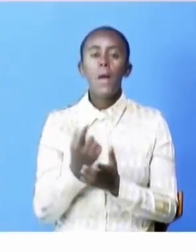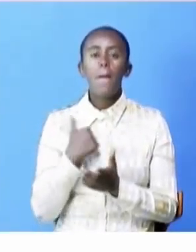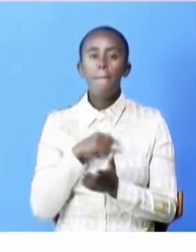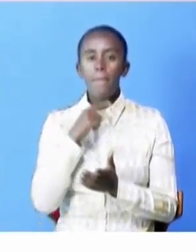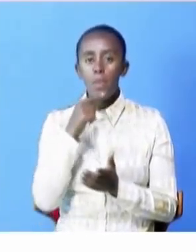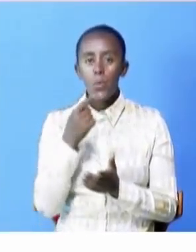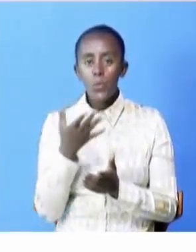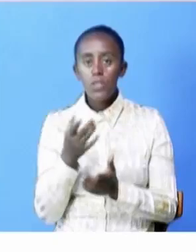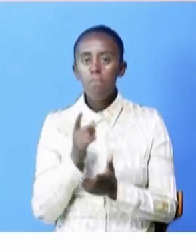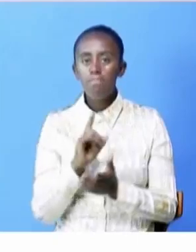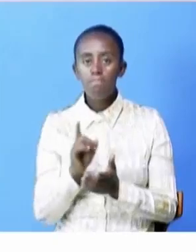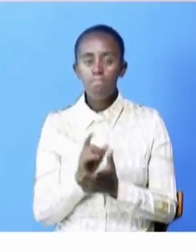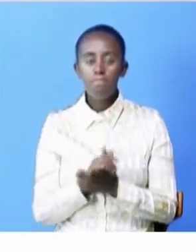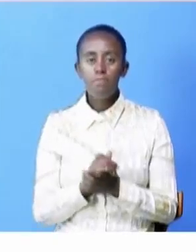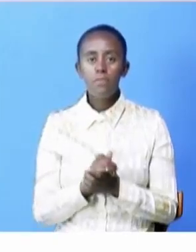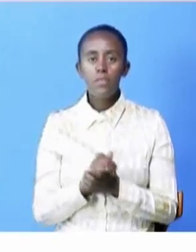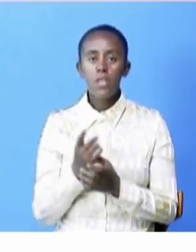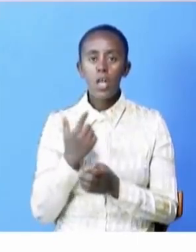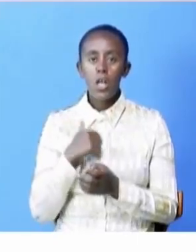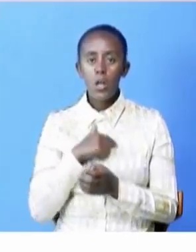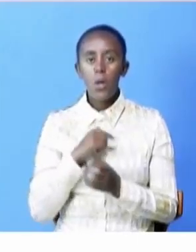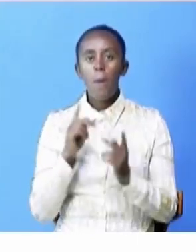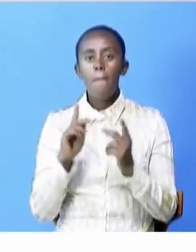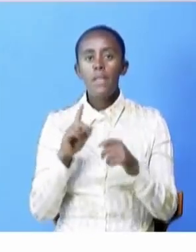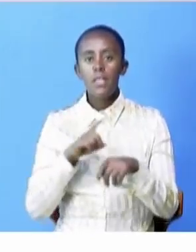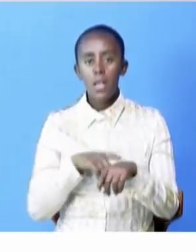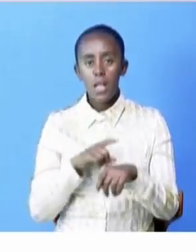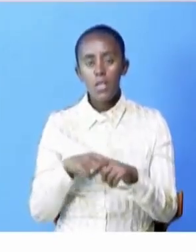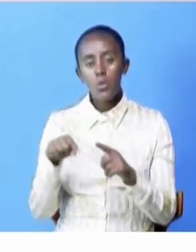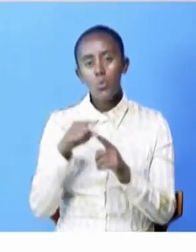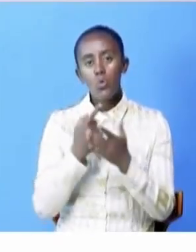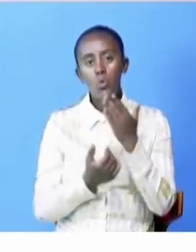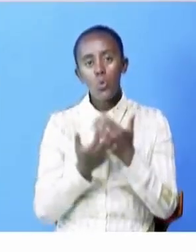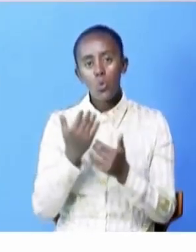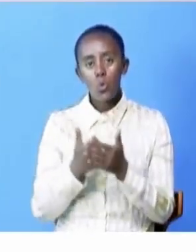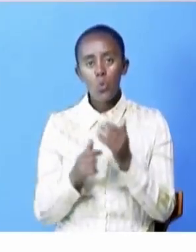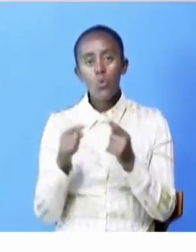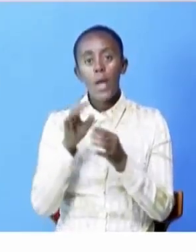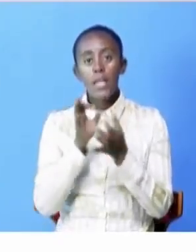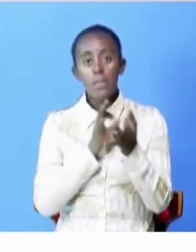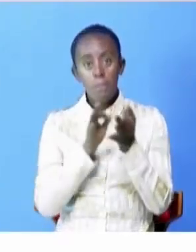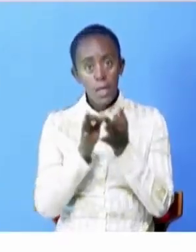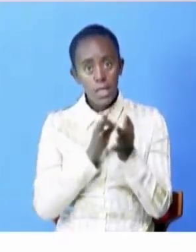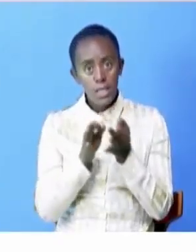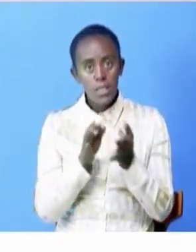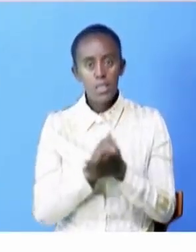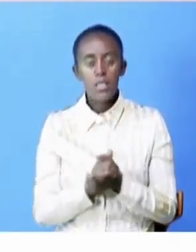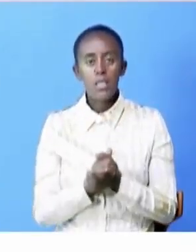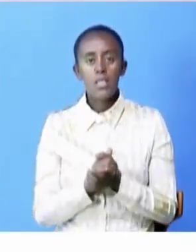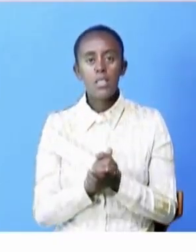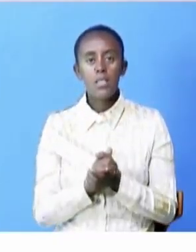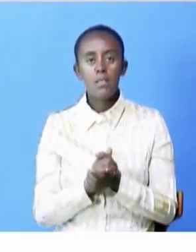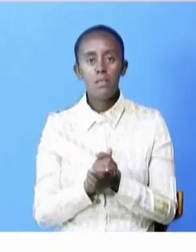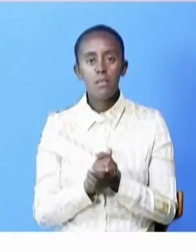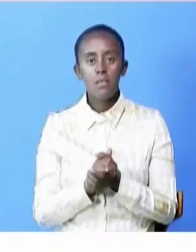said is we use the present tense to talk about to express